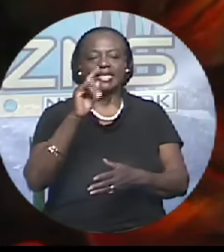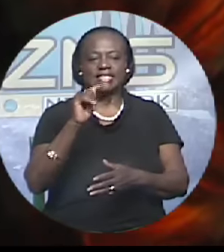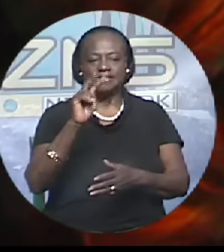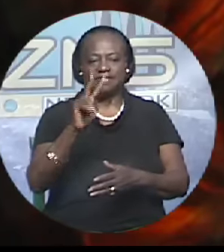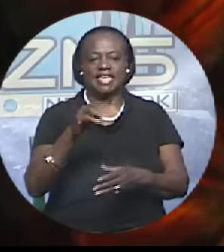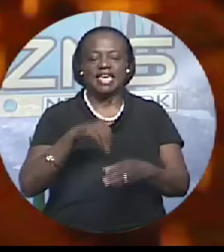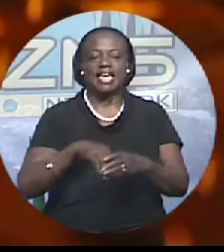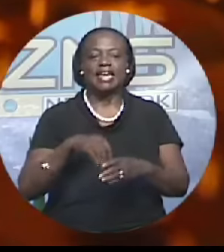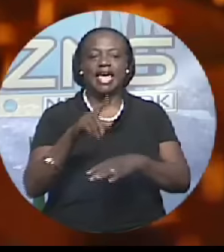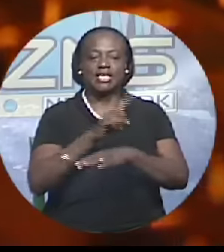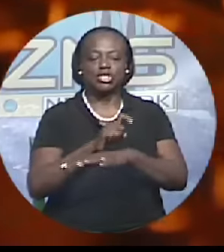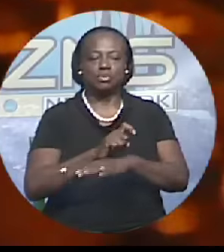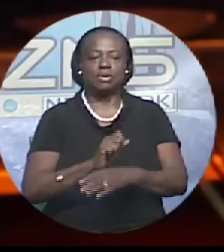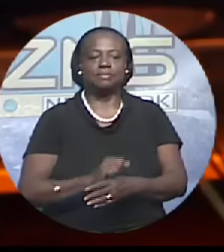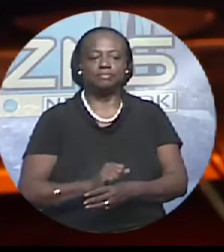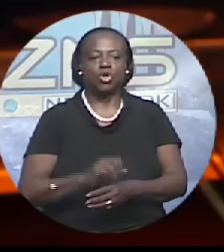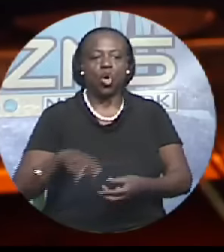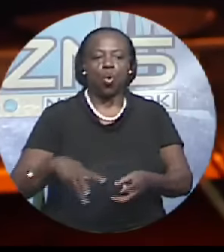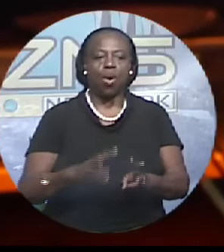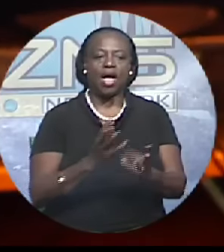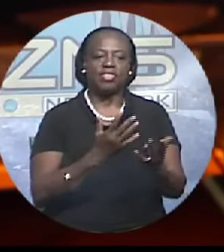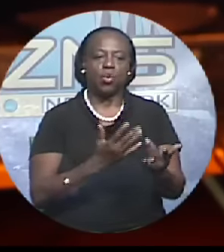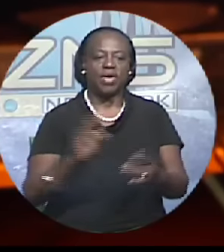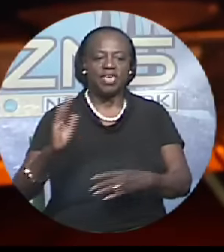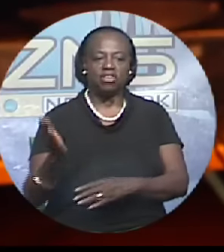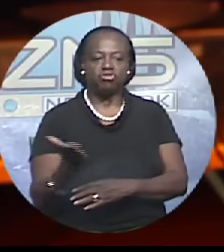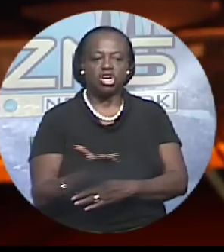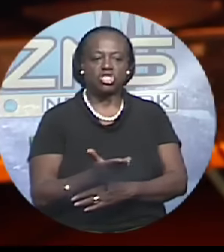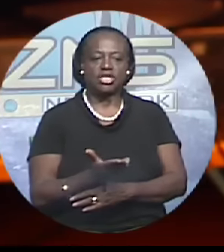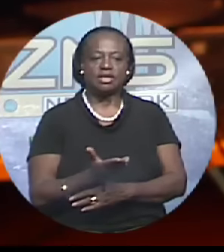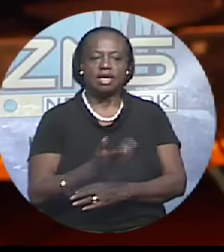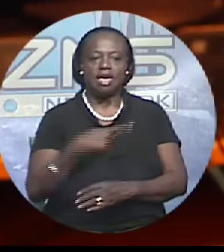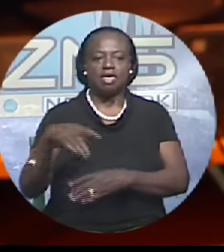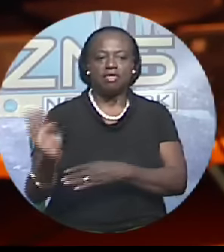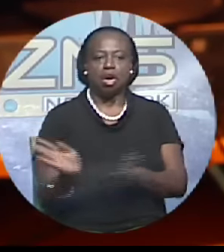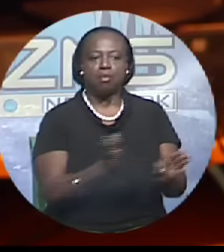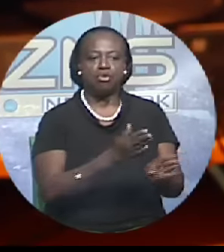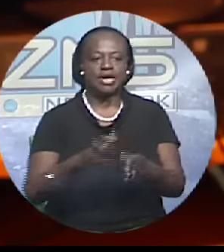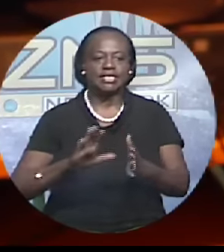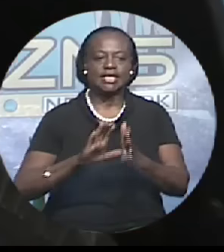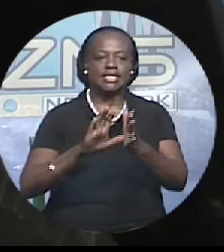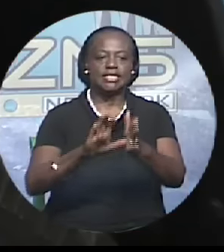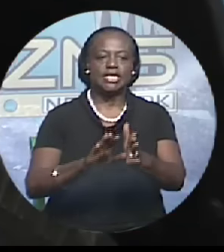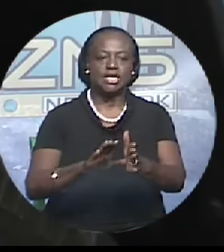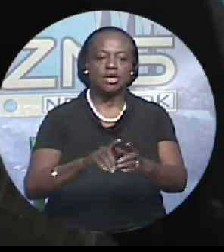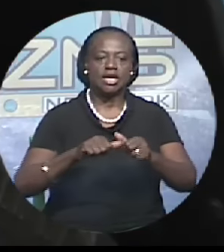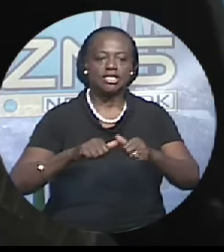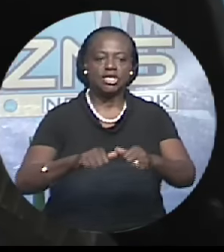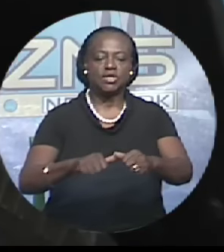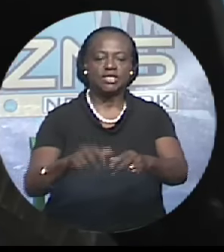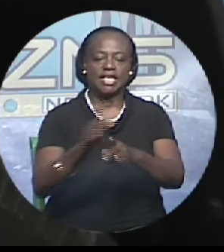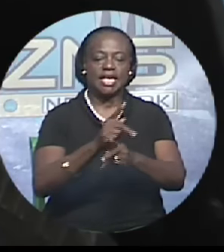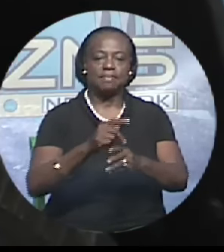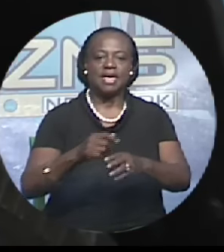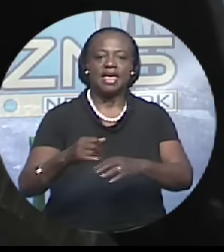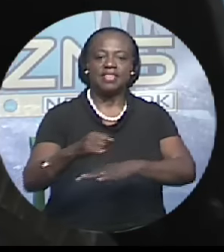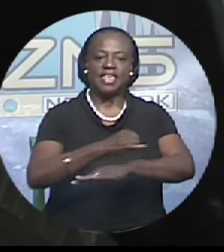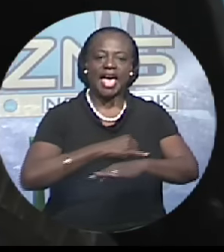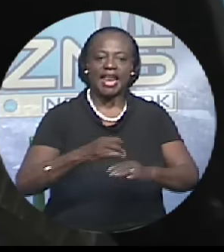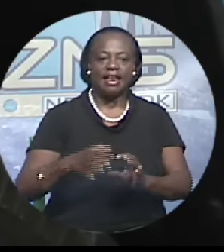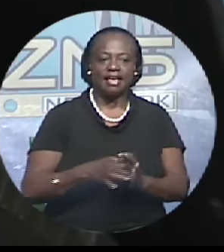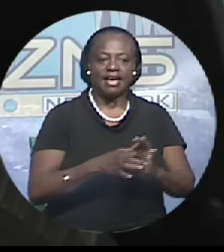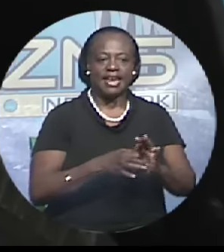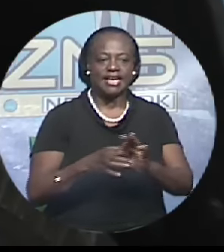Exuma very soon. But while they await that introduction, the breeze continues to keep the island connected with the aid